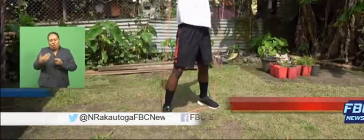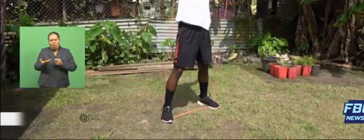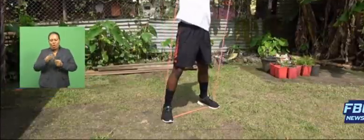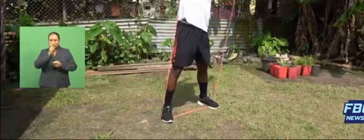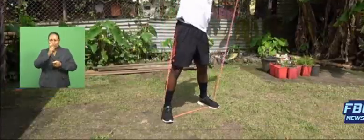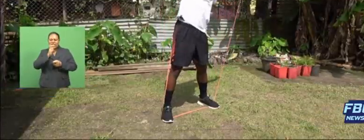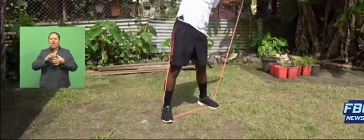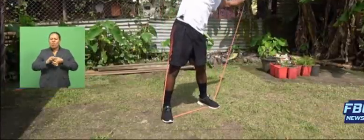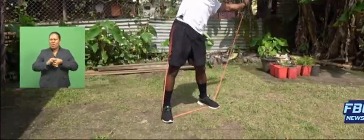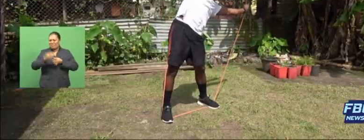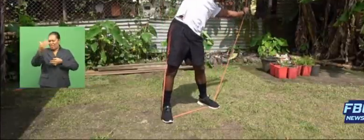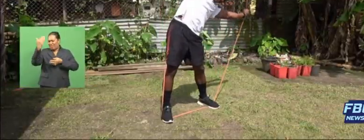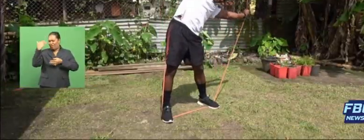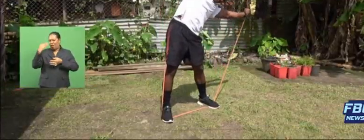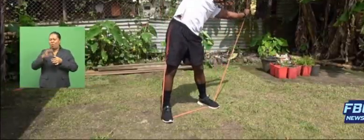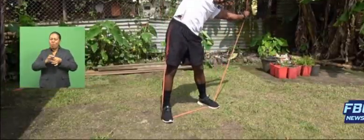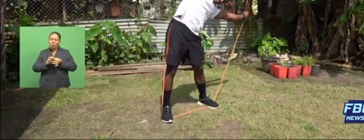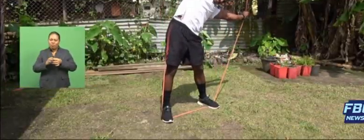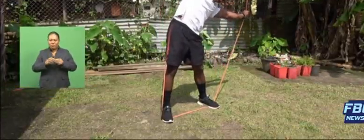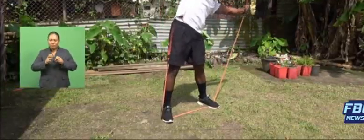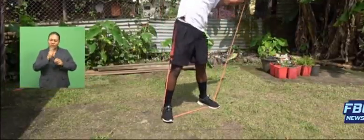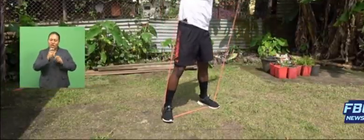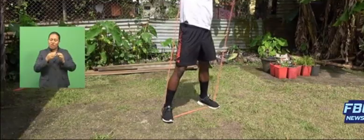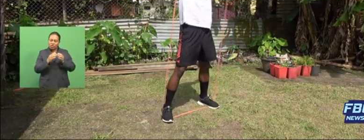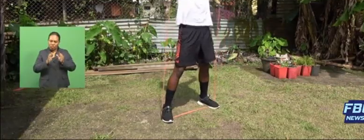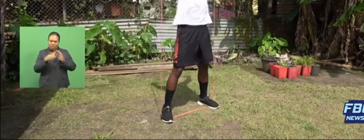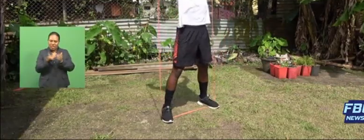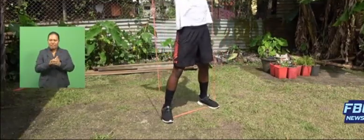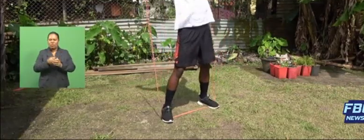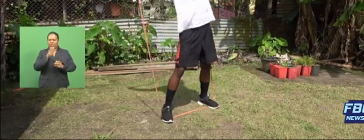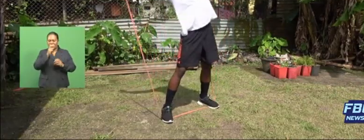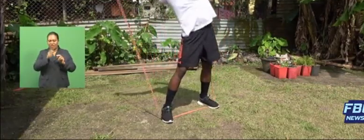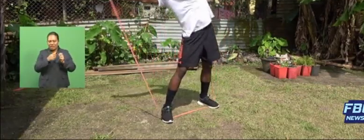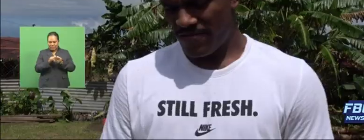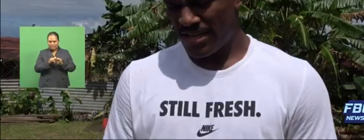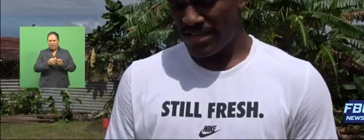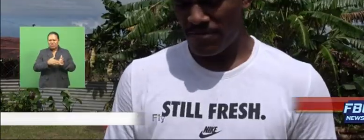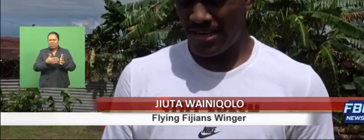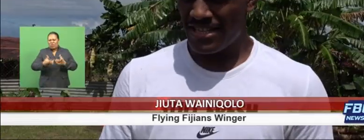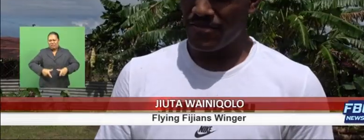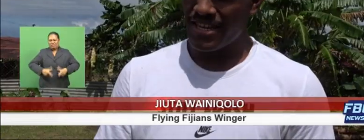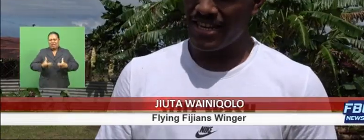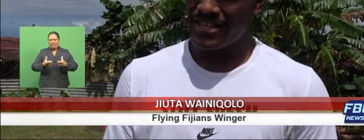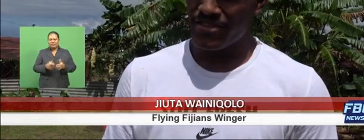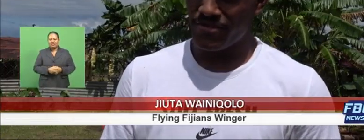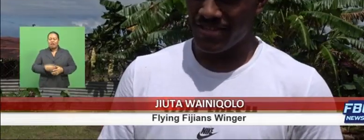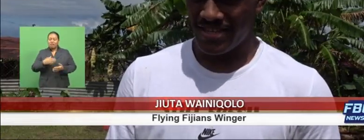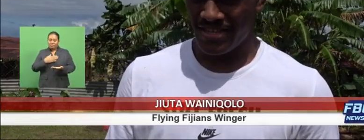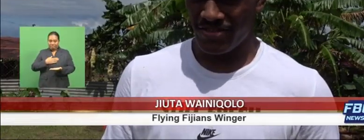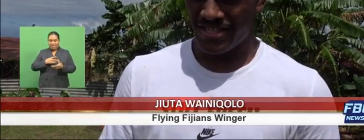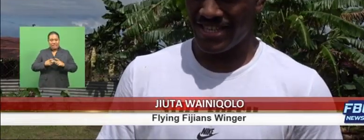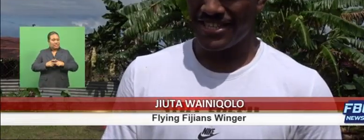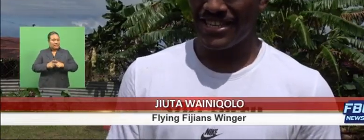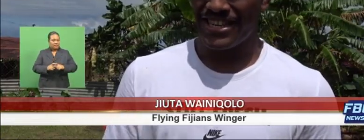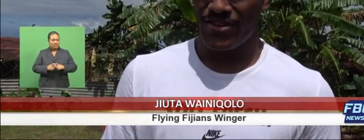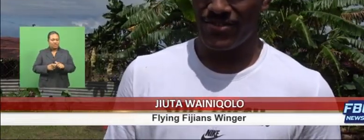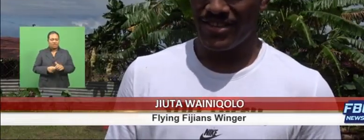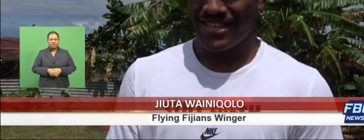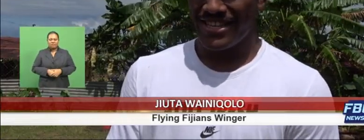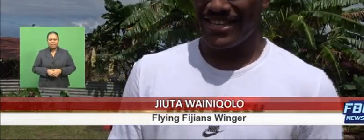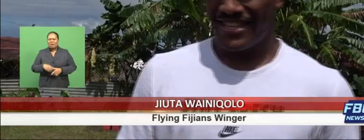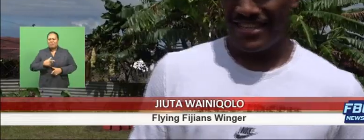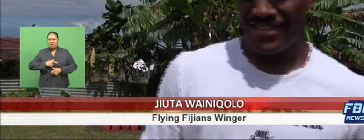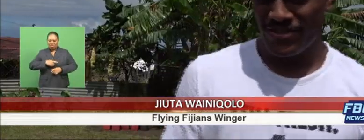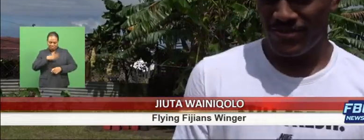with his teammates, so training alone is a challenge for the 21-year-old. Finding it very difficult, because training